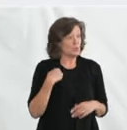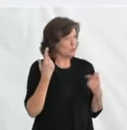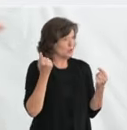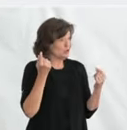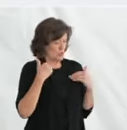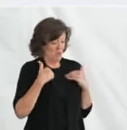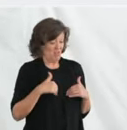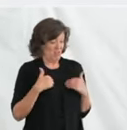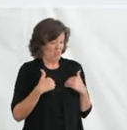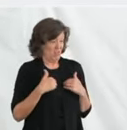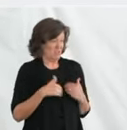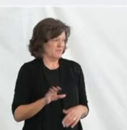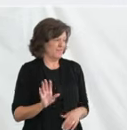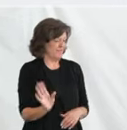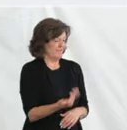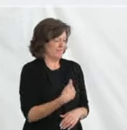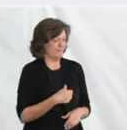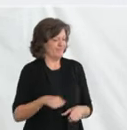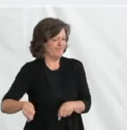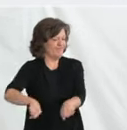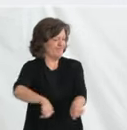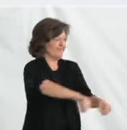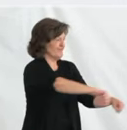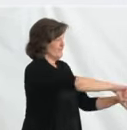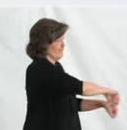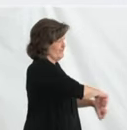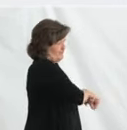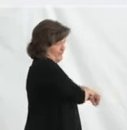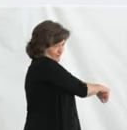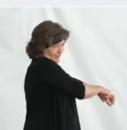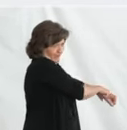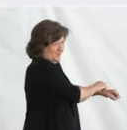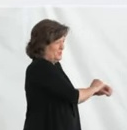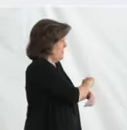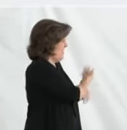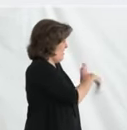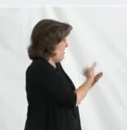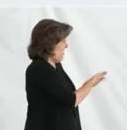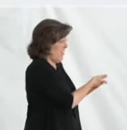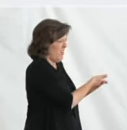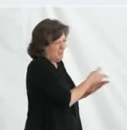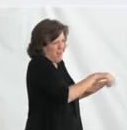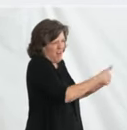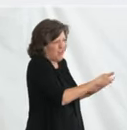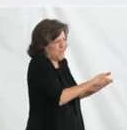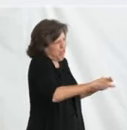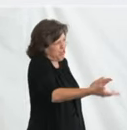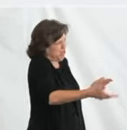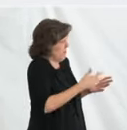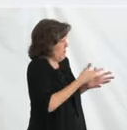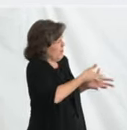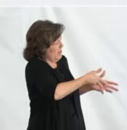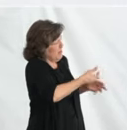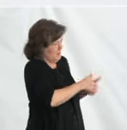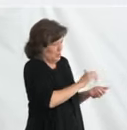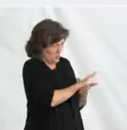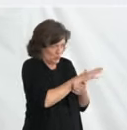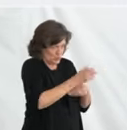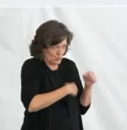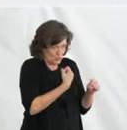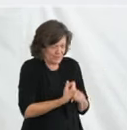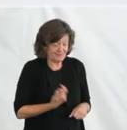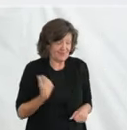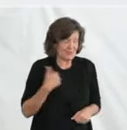pushed them behind the lockers with the rest of the detritus from the school year. And we got ready to watch